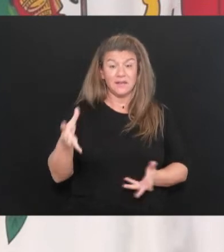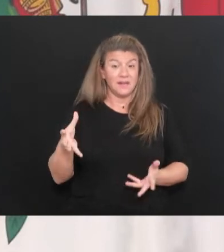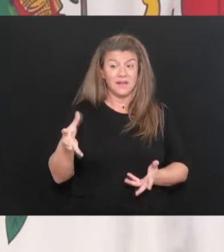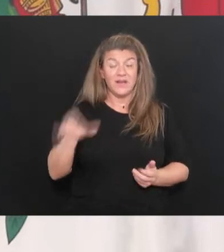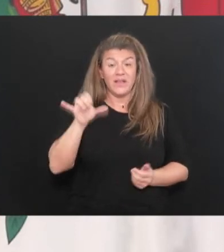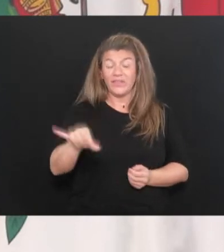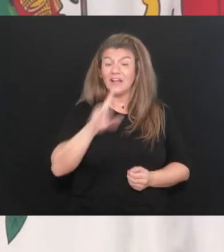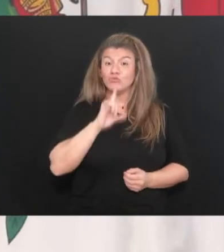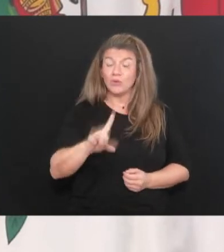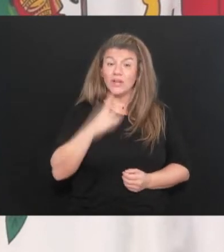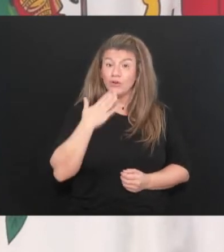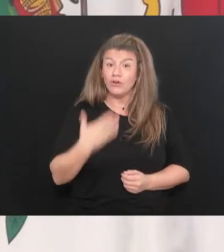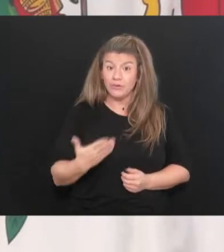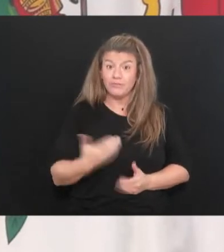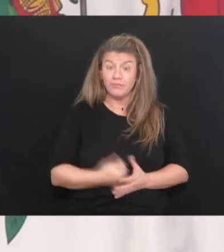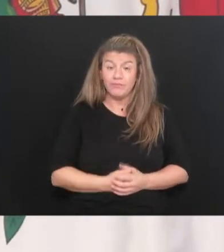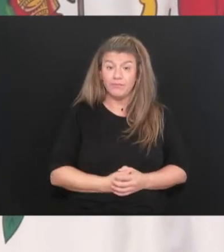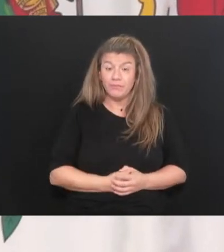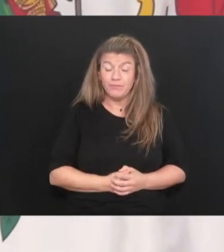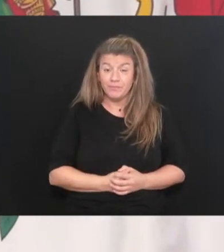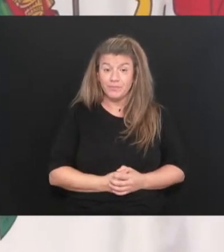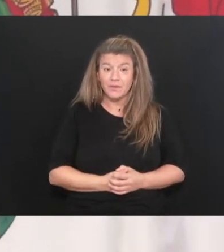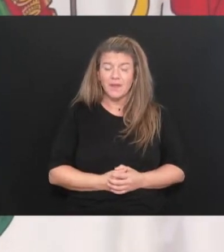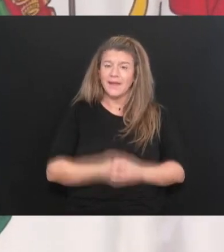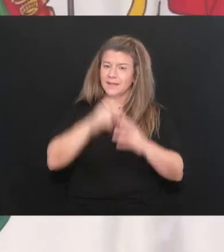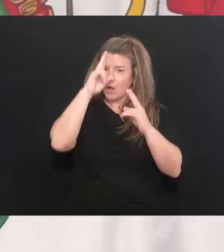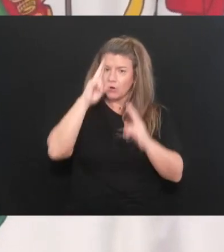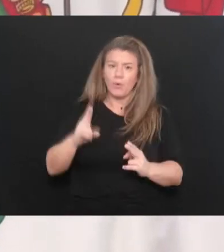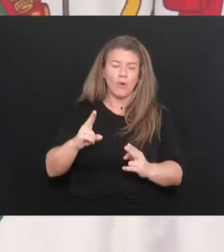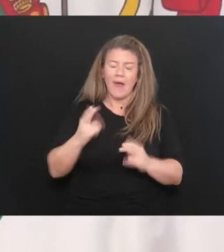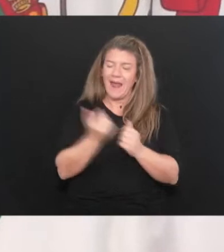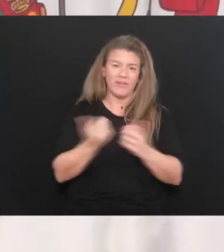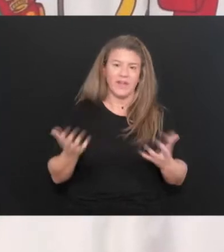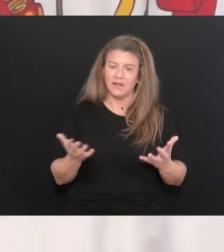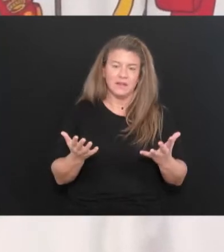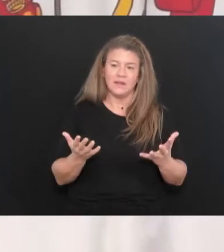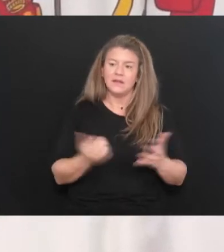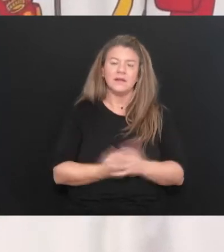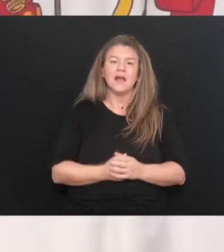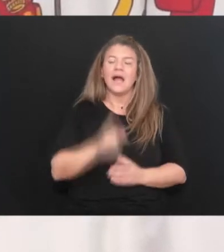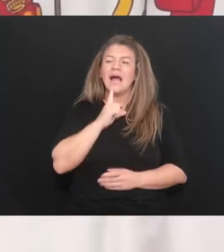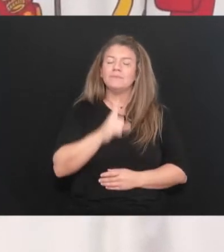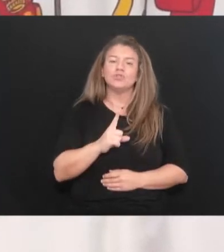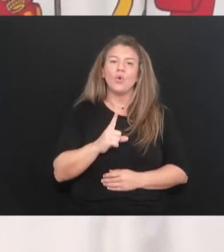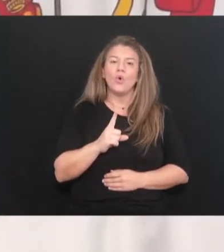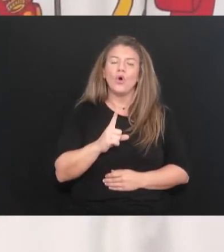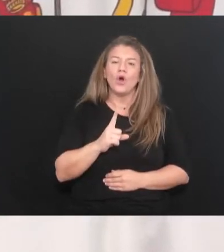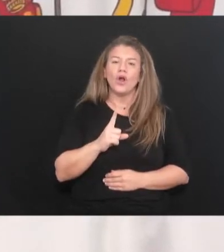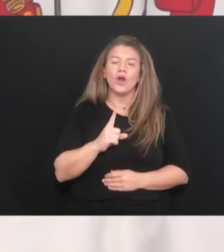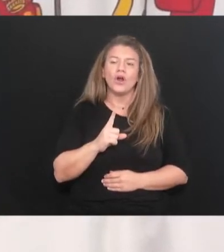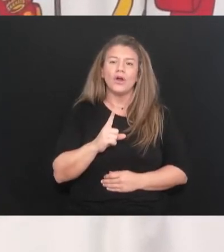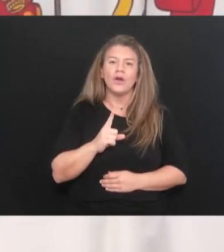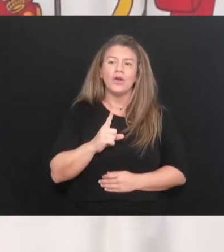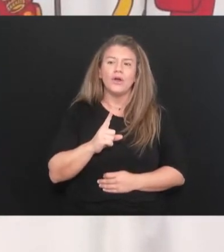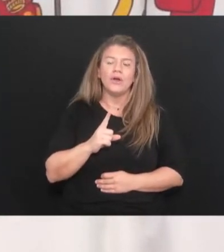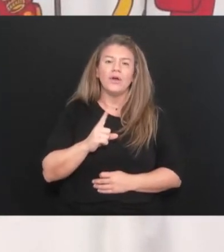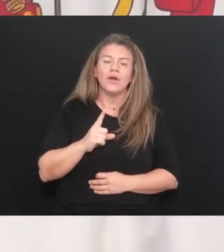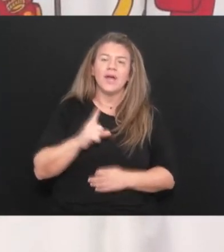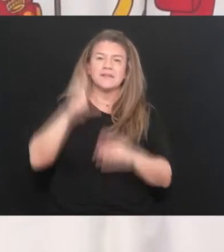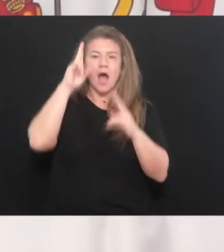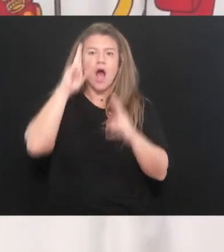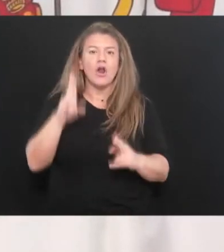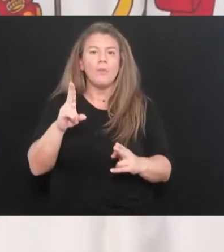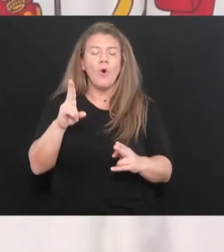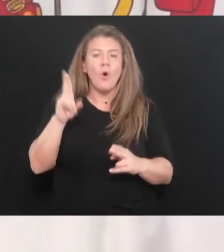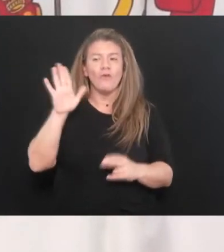that's really good, and it's honorable in every way. I'm sure it's an honor. It's honorable